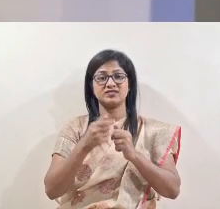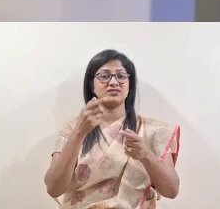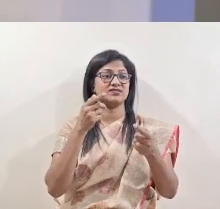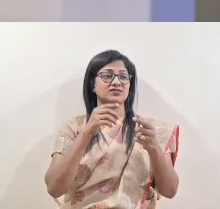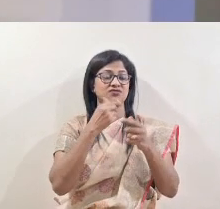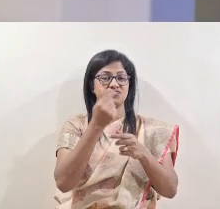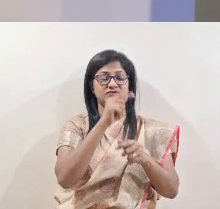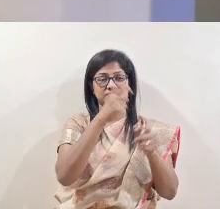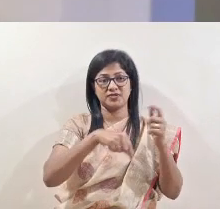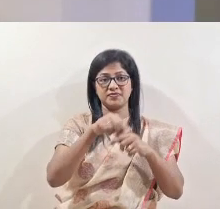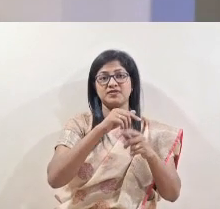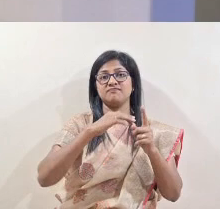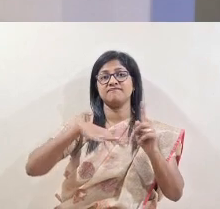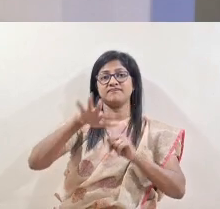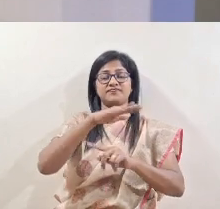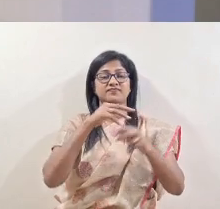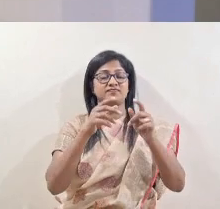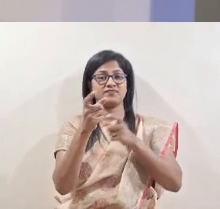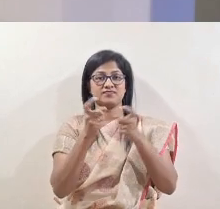case control study.